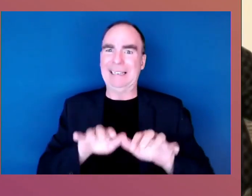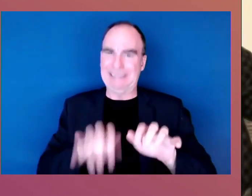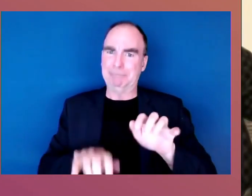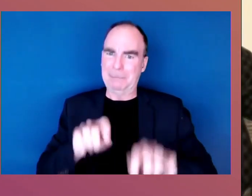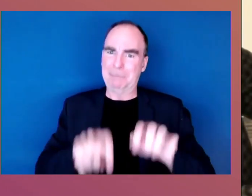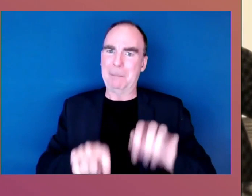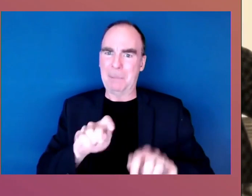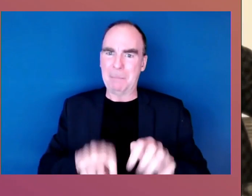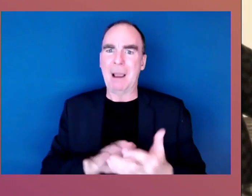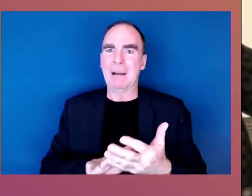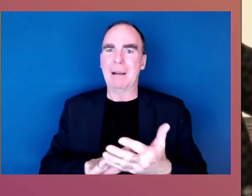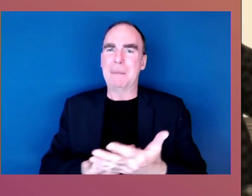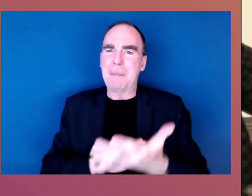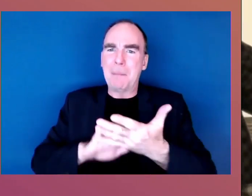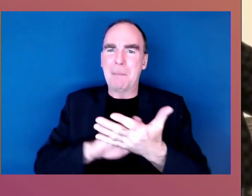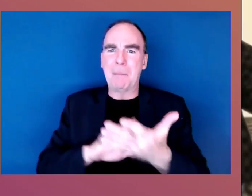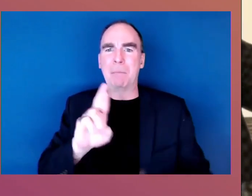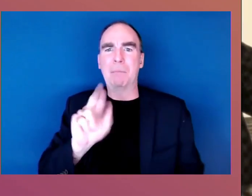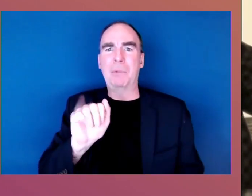Human-computer interaction.